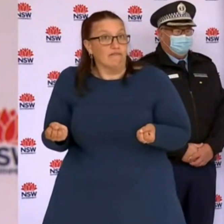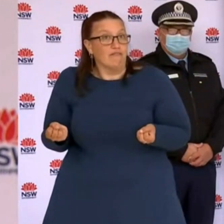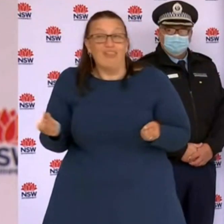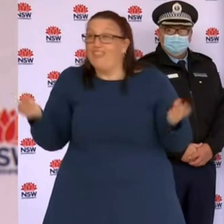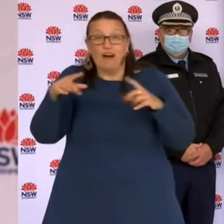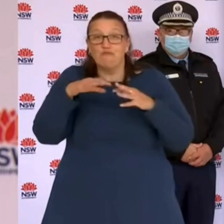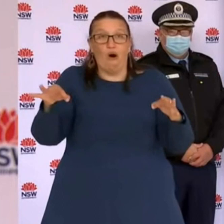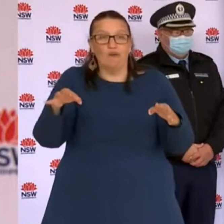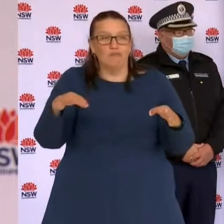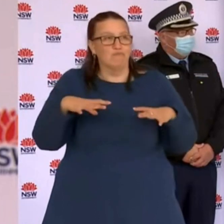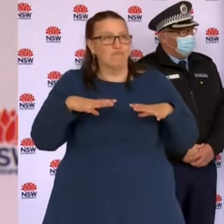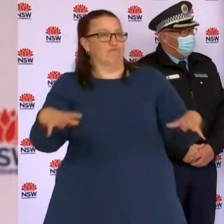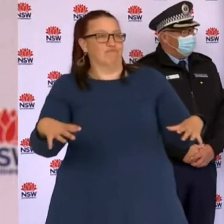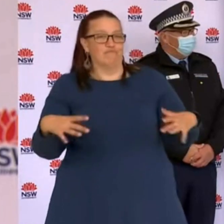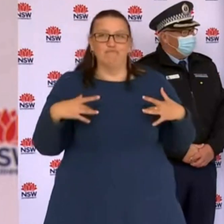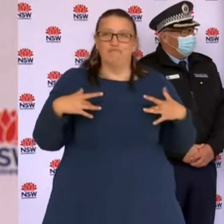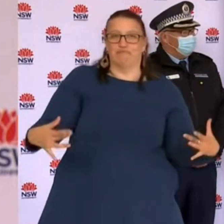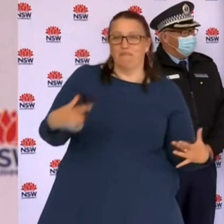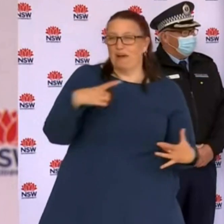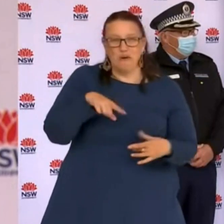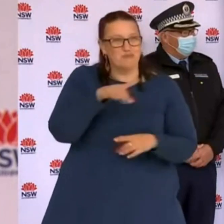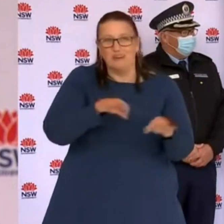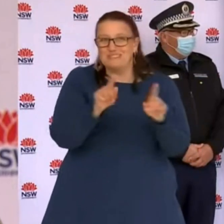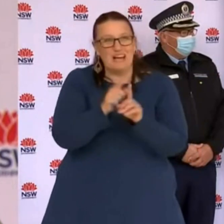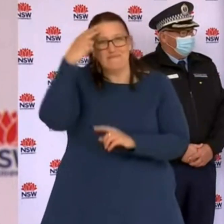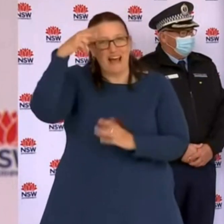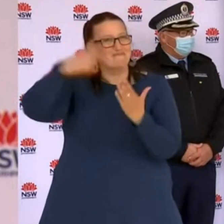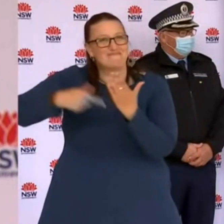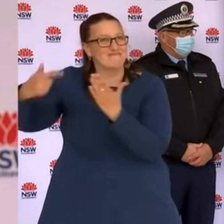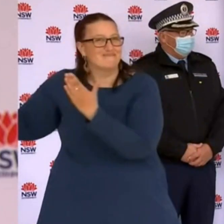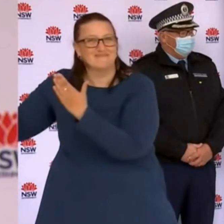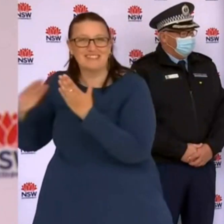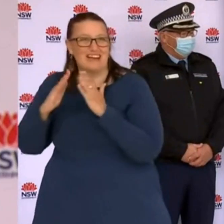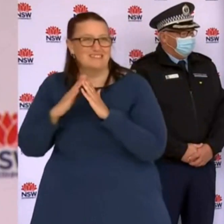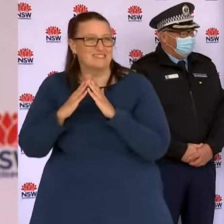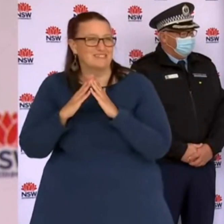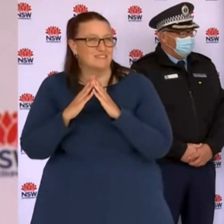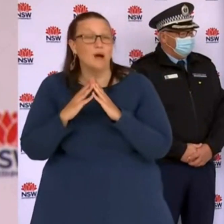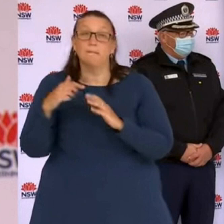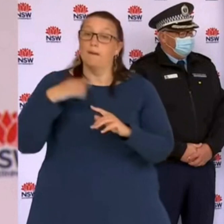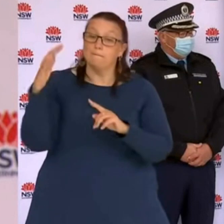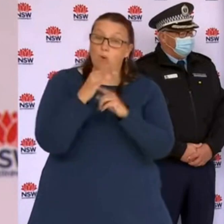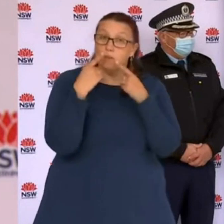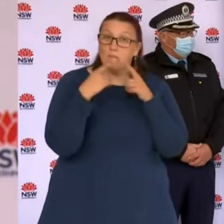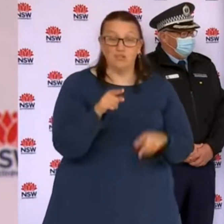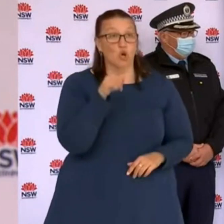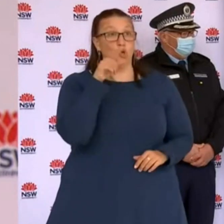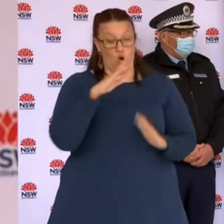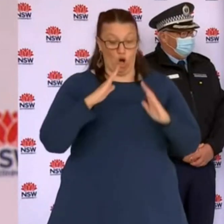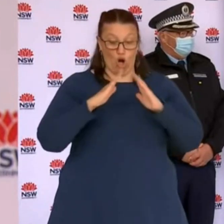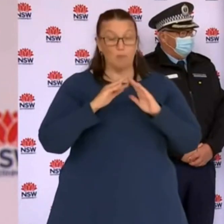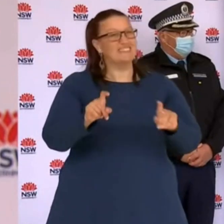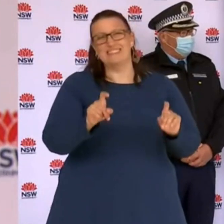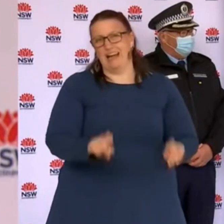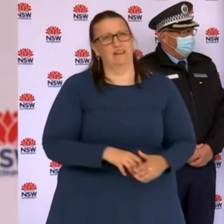home and keep to yourselves. Please do not go and visit others. Obviously, if you've got